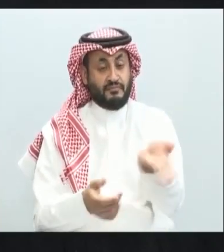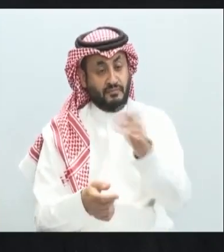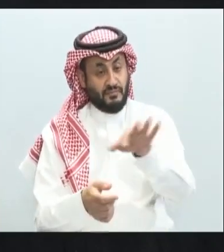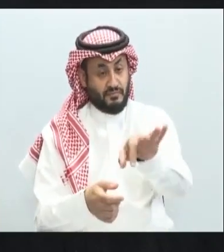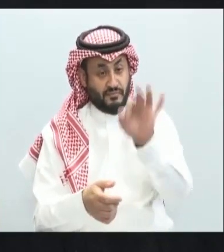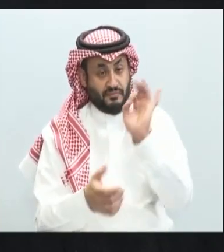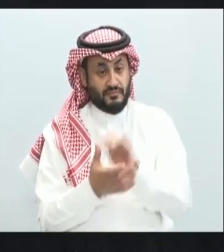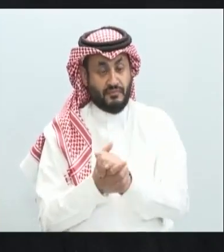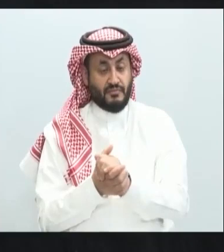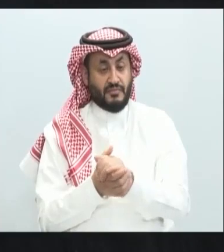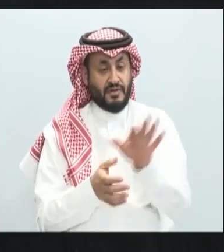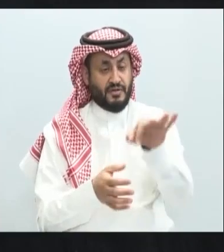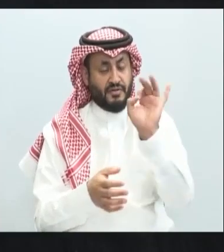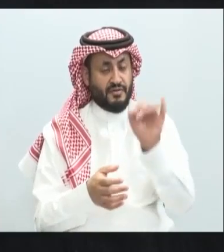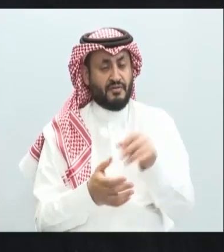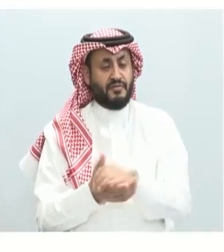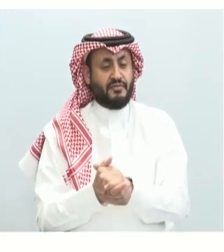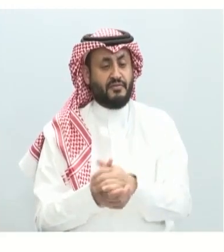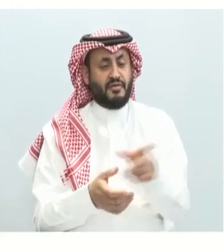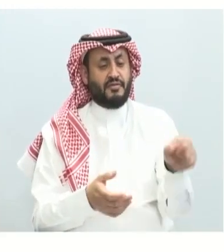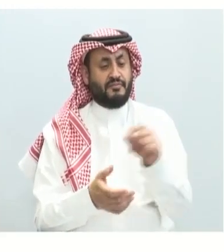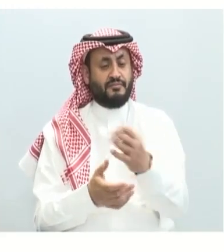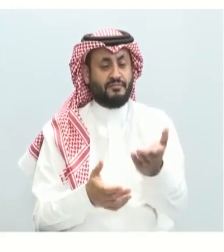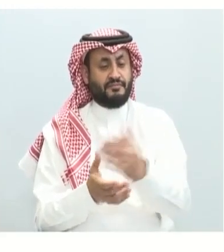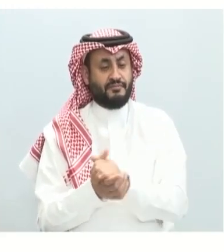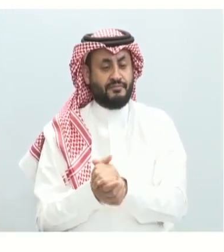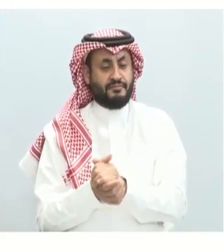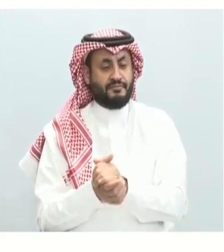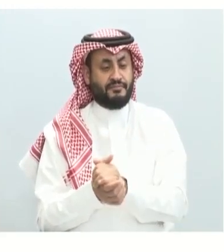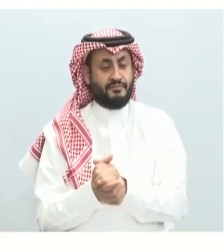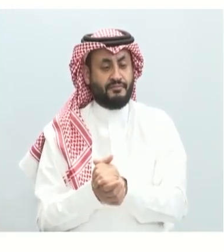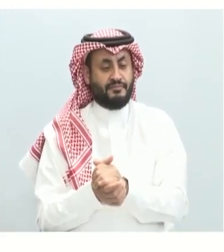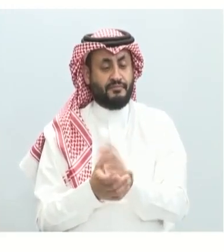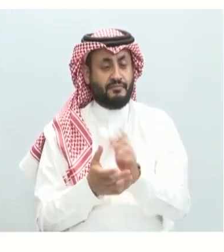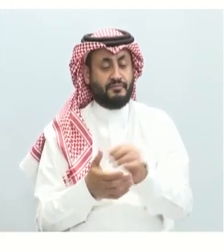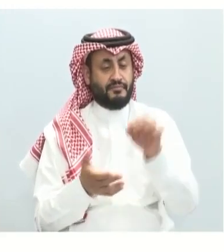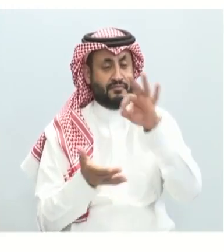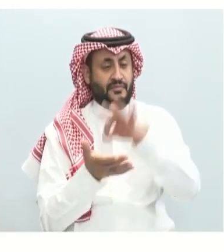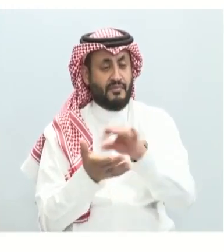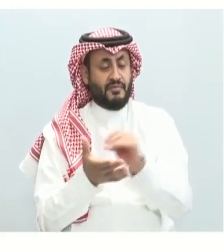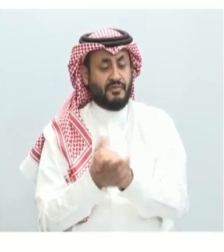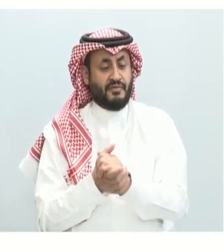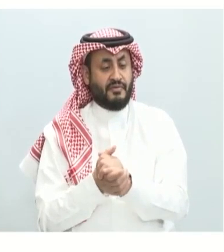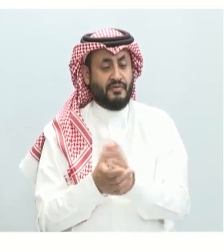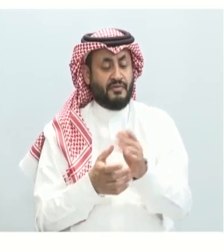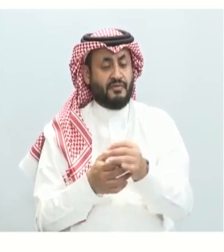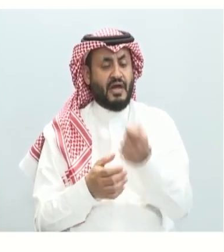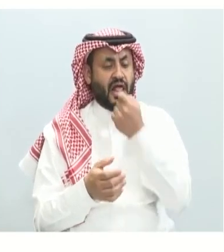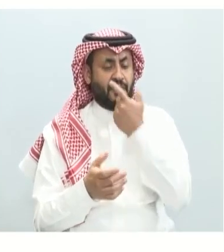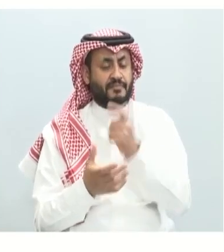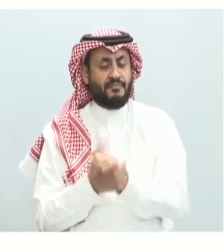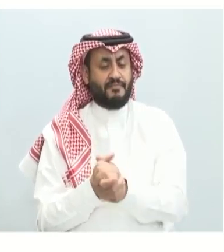can choose from these places, like for example, a stapler, or some